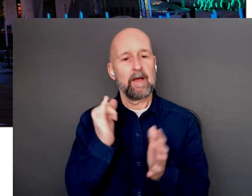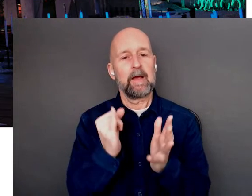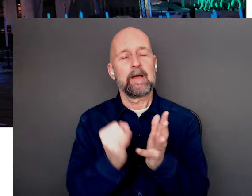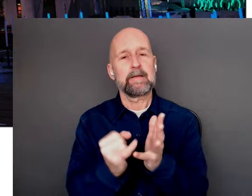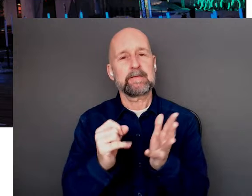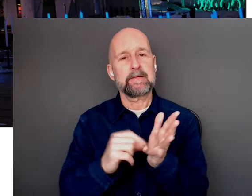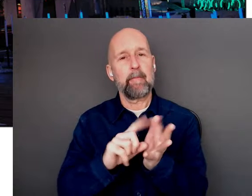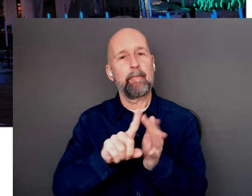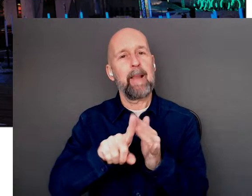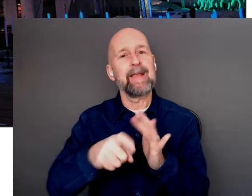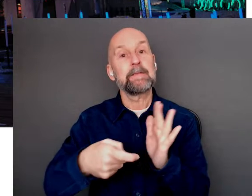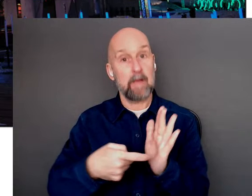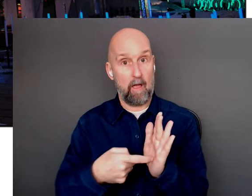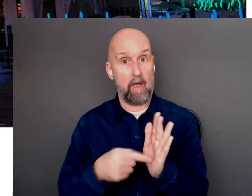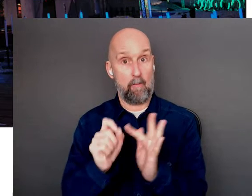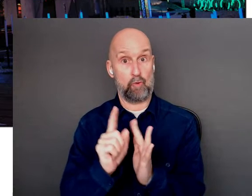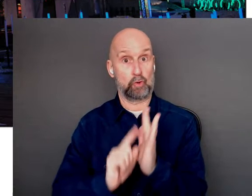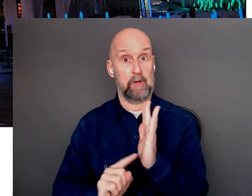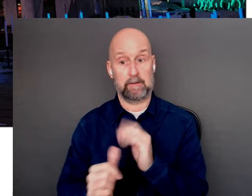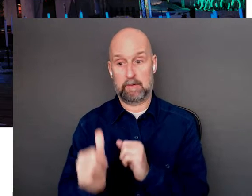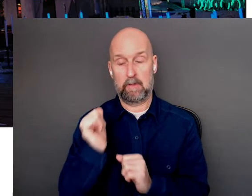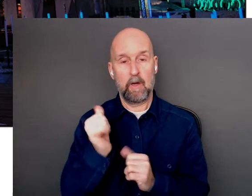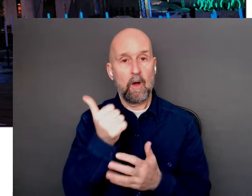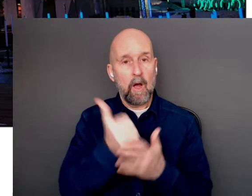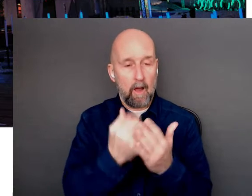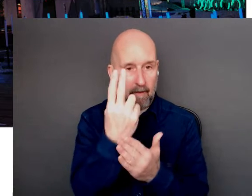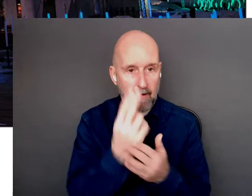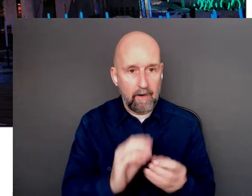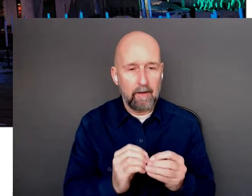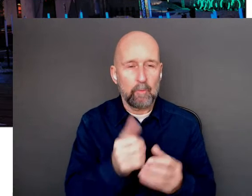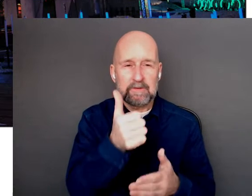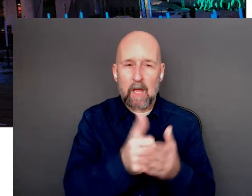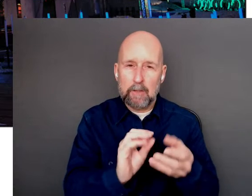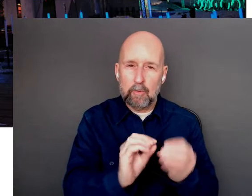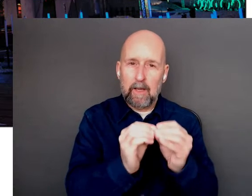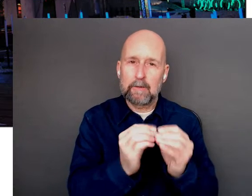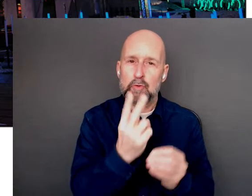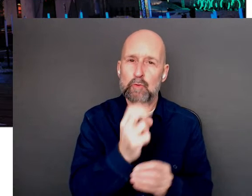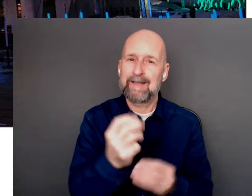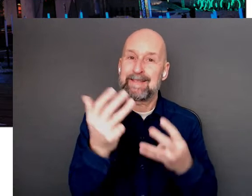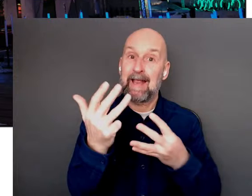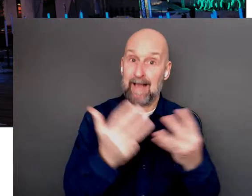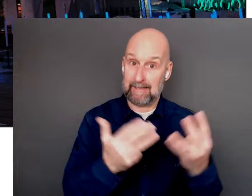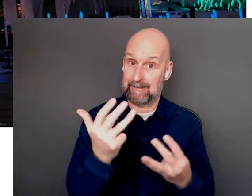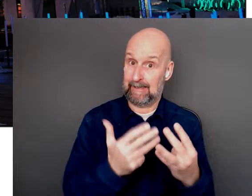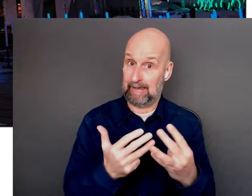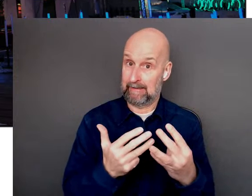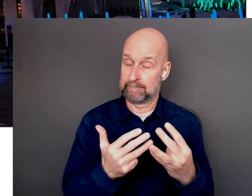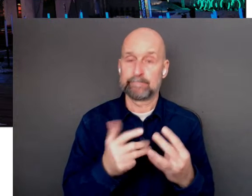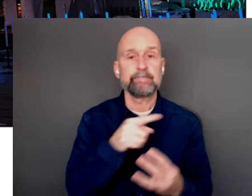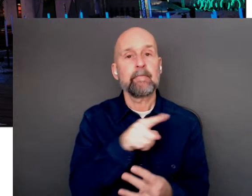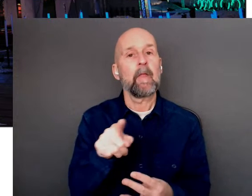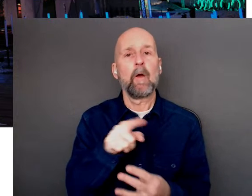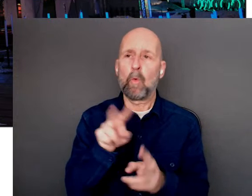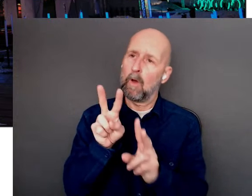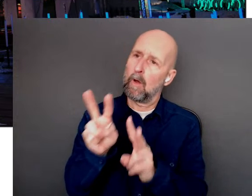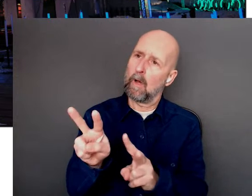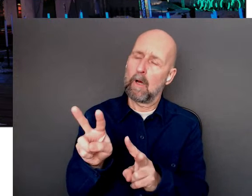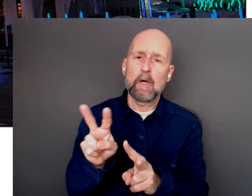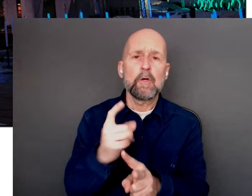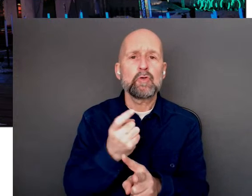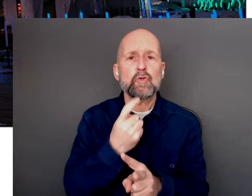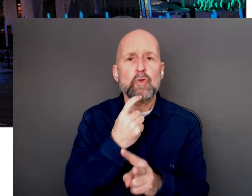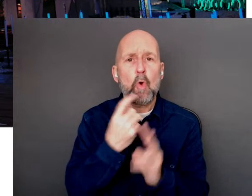started designing it at the end of 2019. The idea was we were inspired by Stonehenge and like these